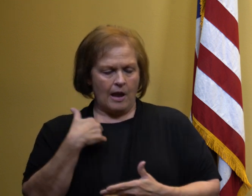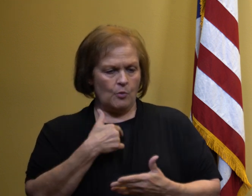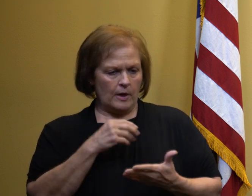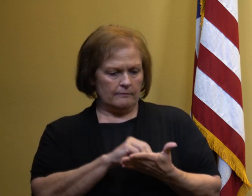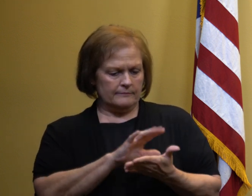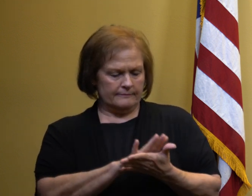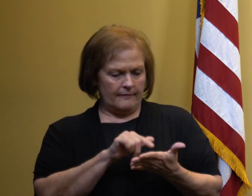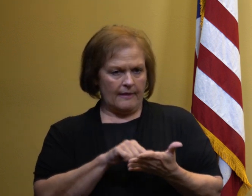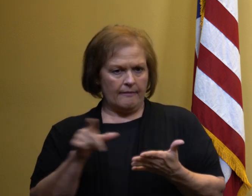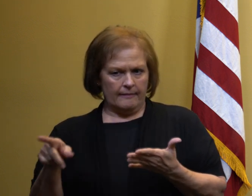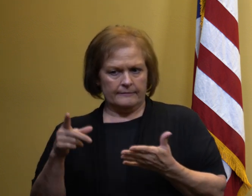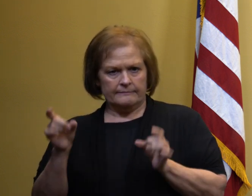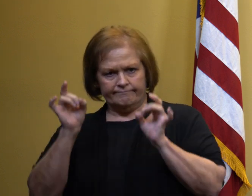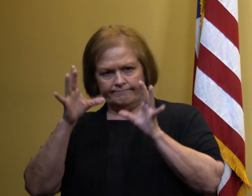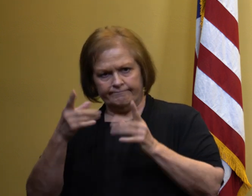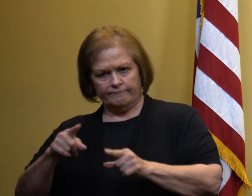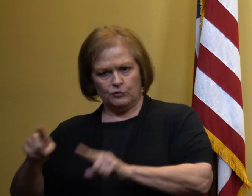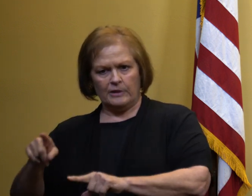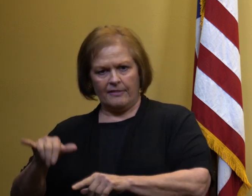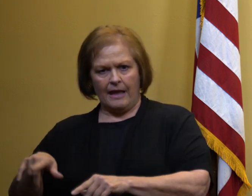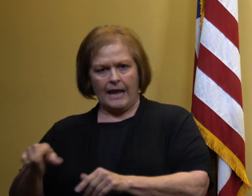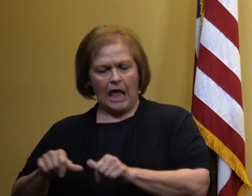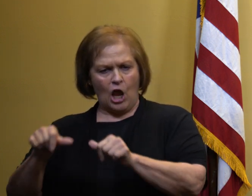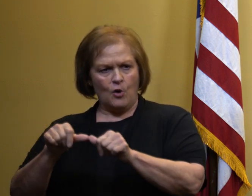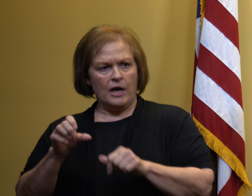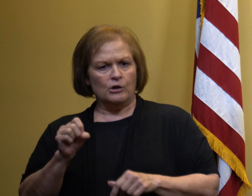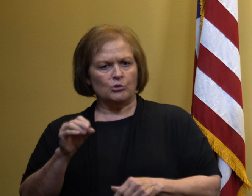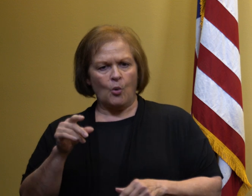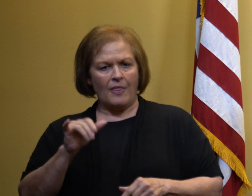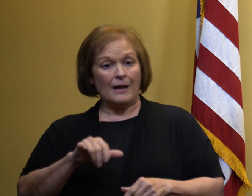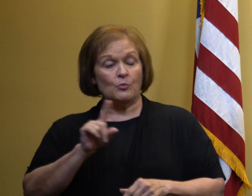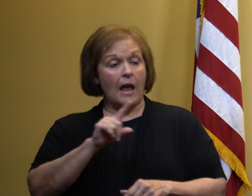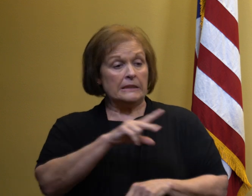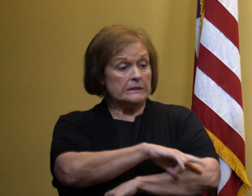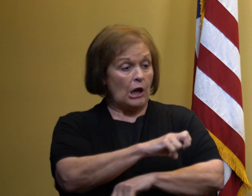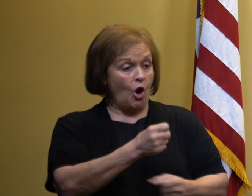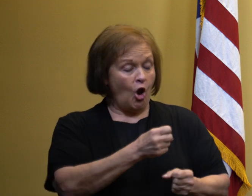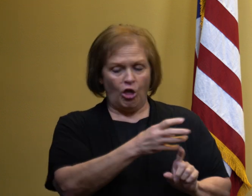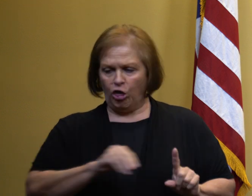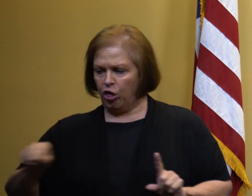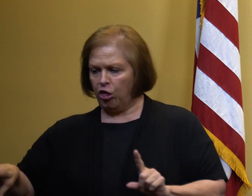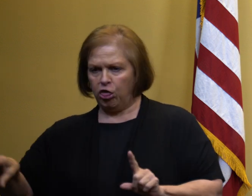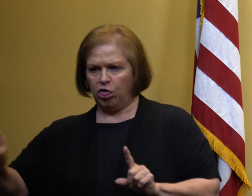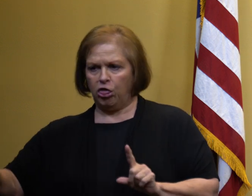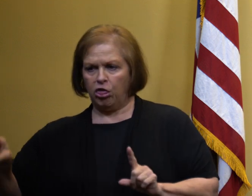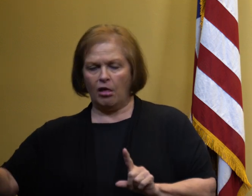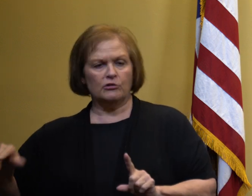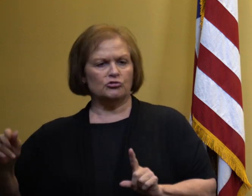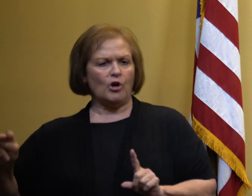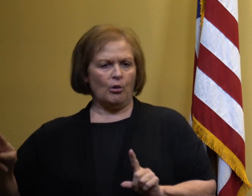Reduction Task Force. Like, stripping stolen cars was even in this particular area.